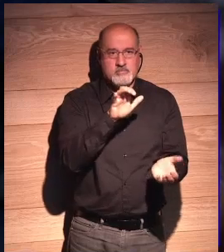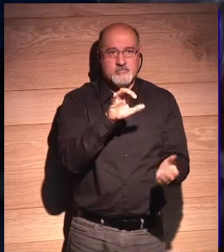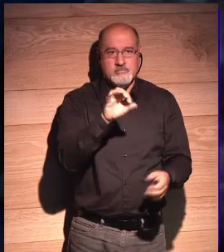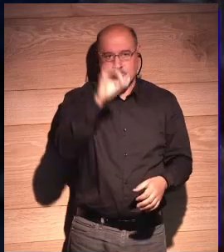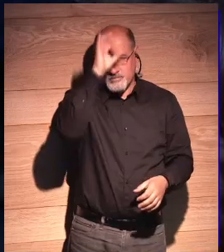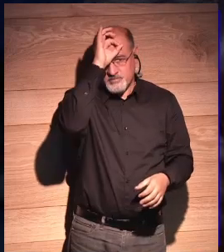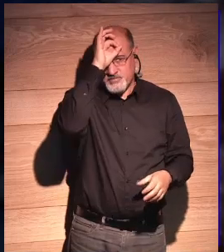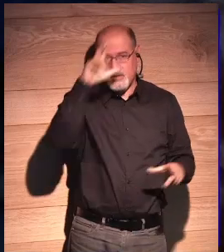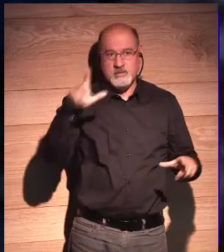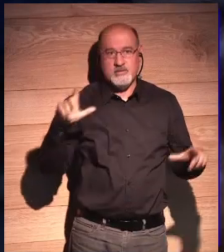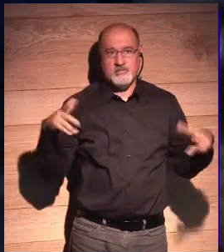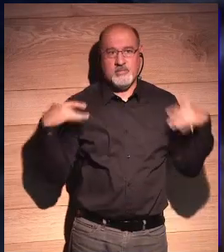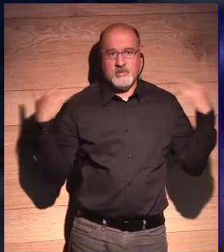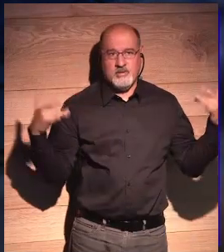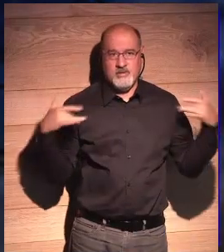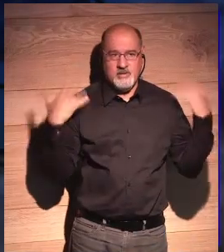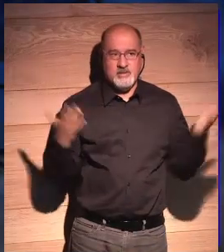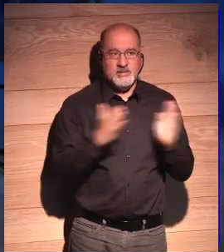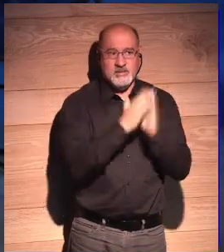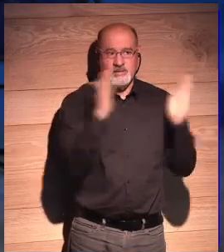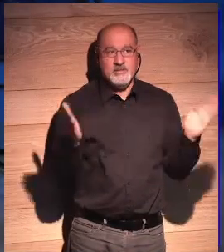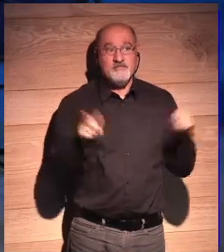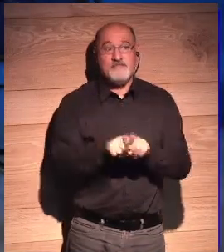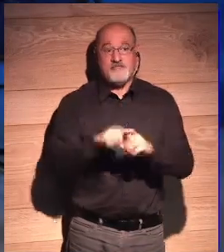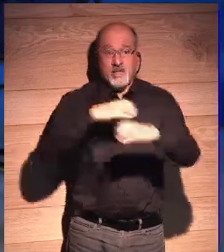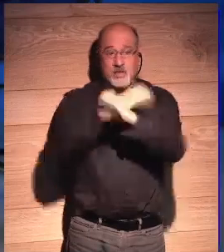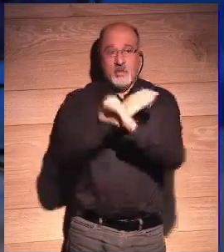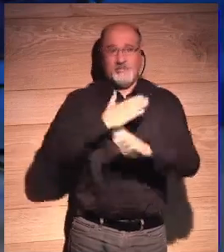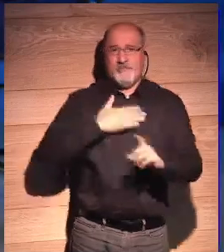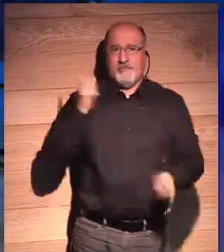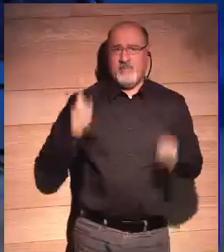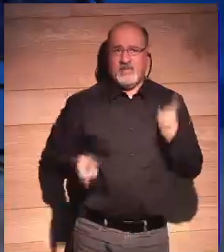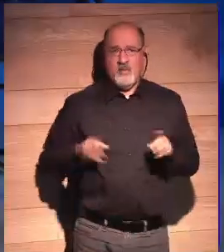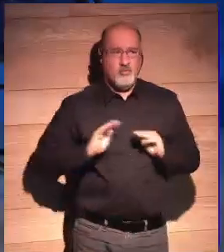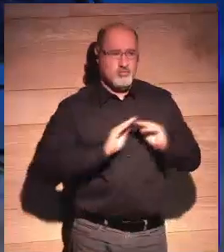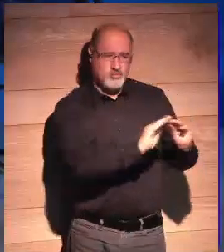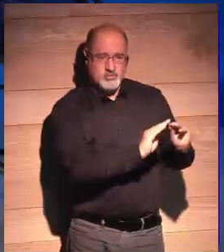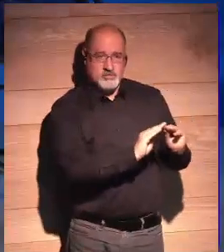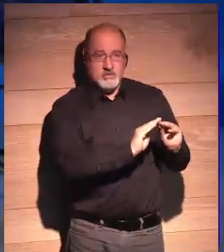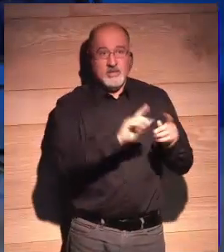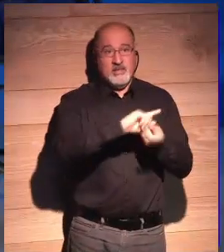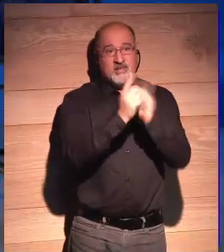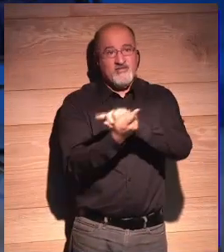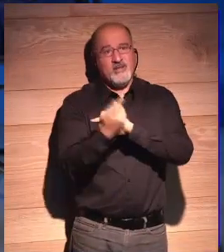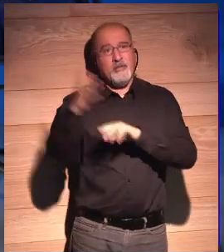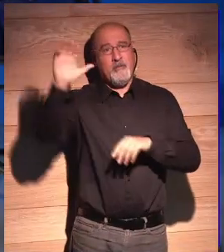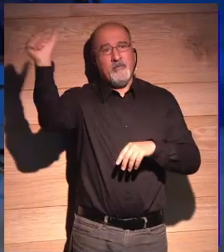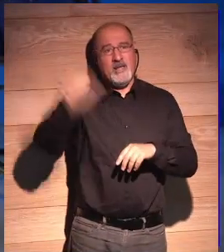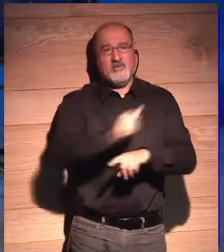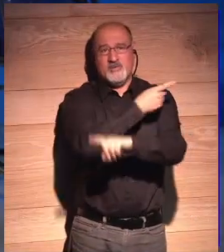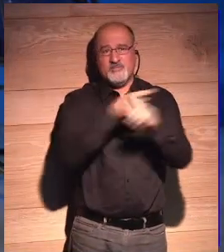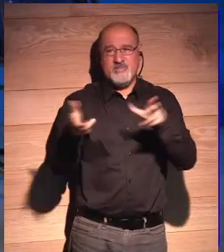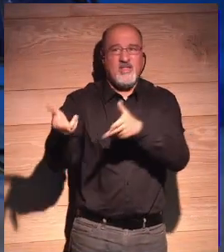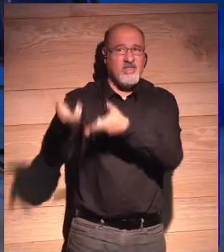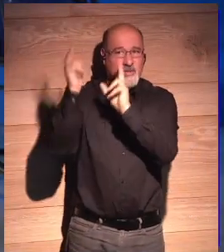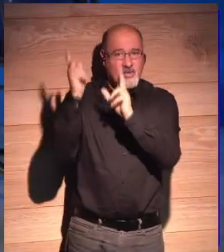sea que verdaderamente hacer cómics, como dices tú. So truly to draw a comic book is a